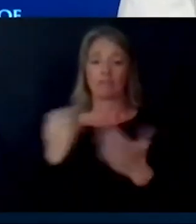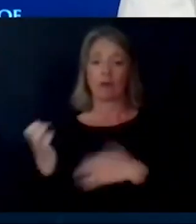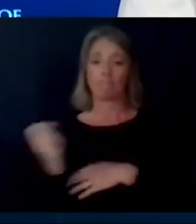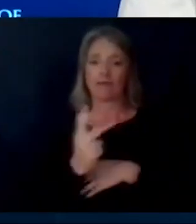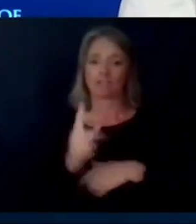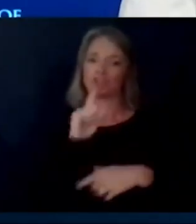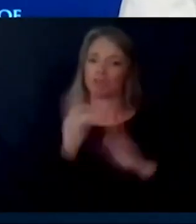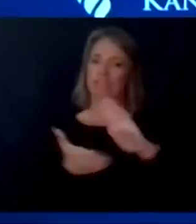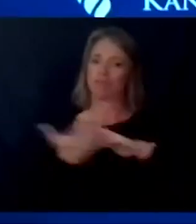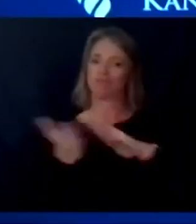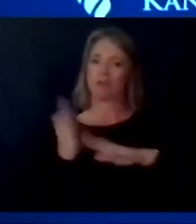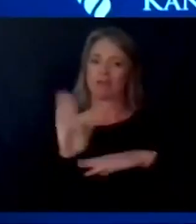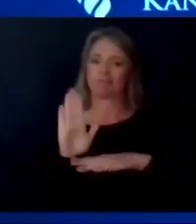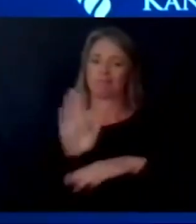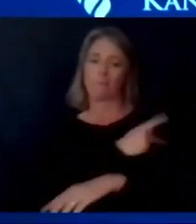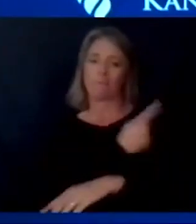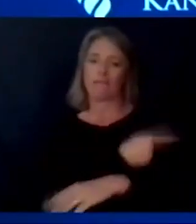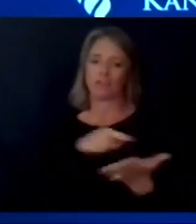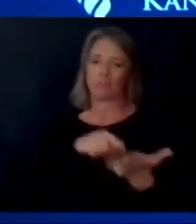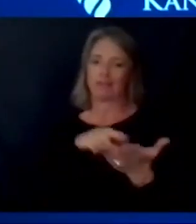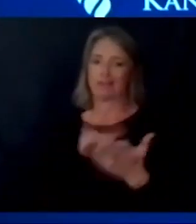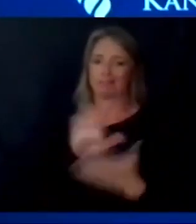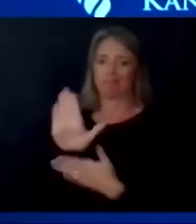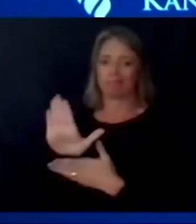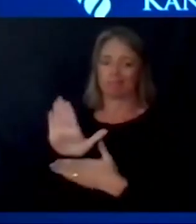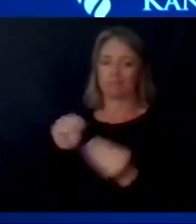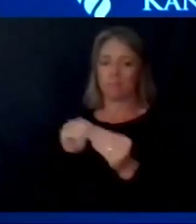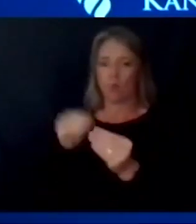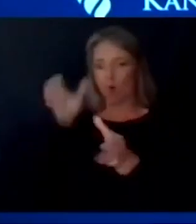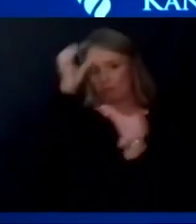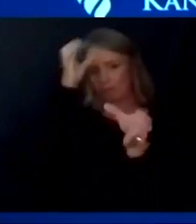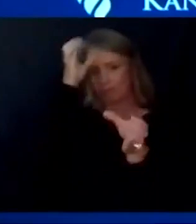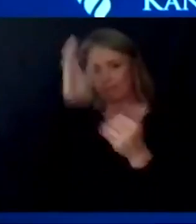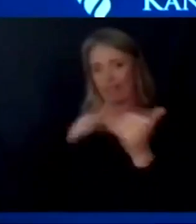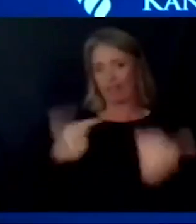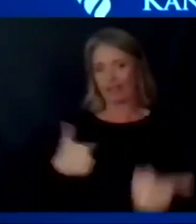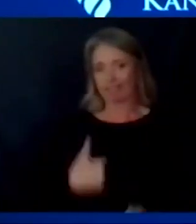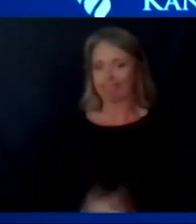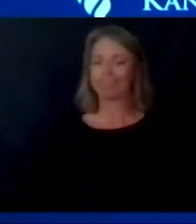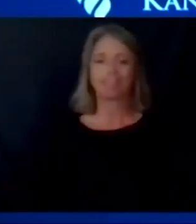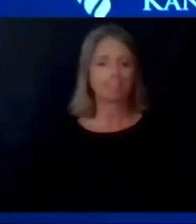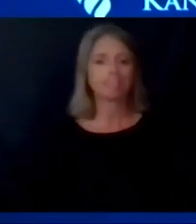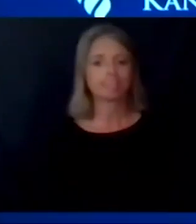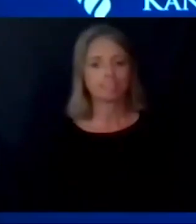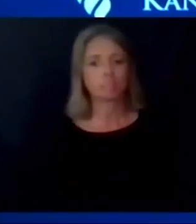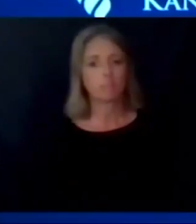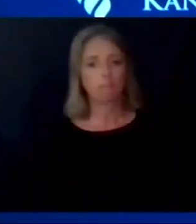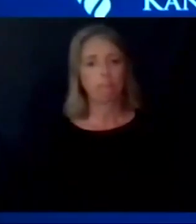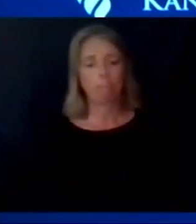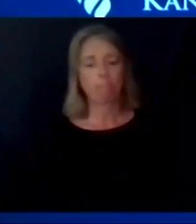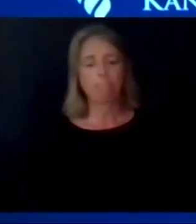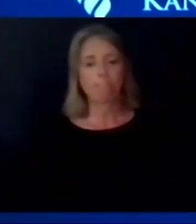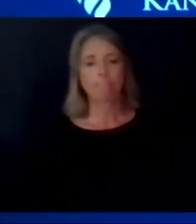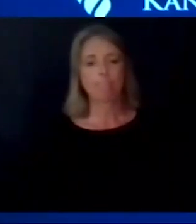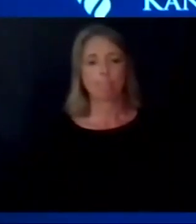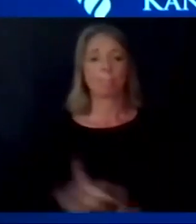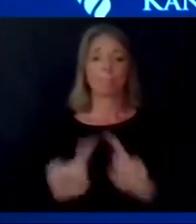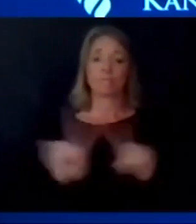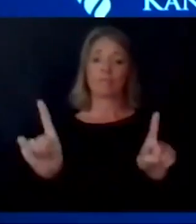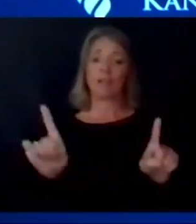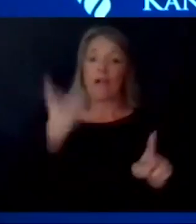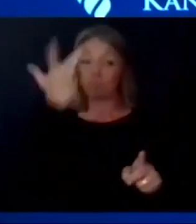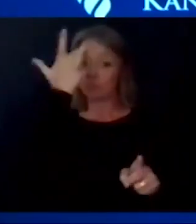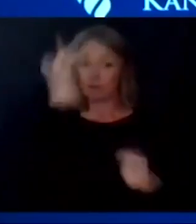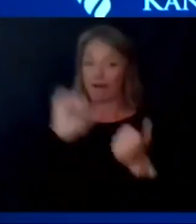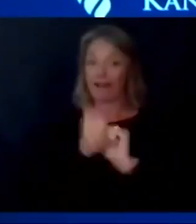things like that, and she's much smarter about those kind of areas than I am. but I'm pretty darn smart about how cheap vaccines are